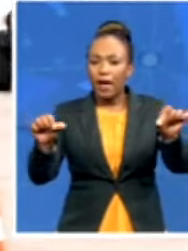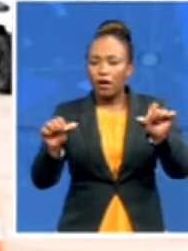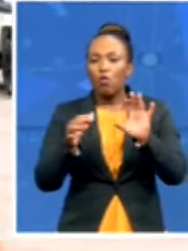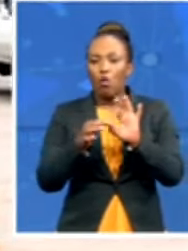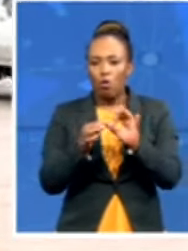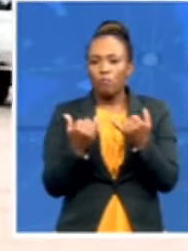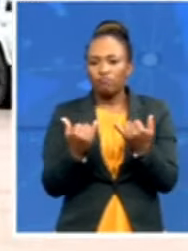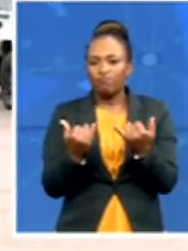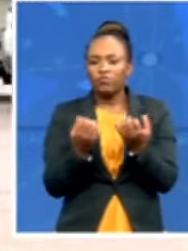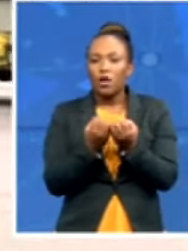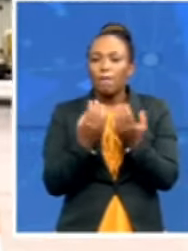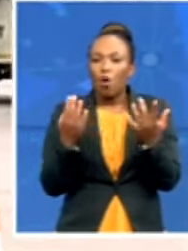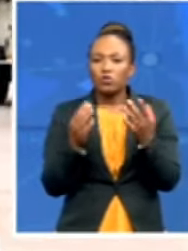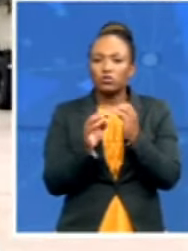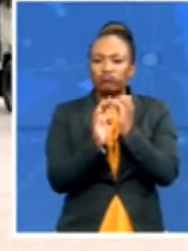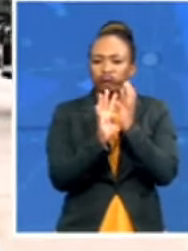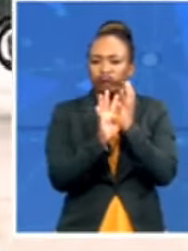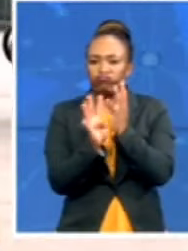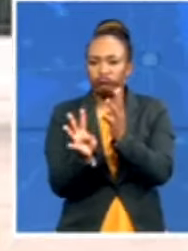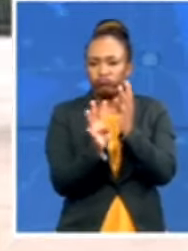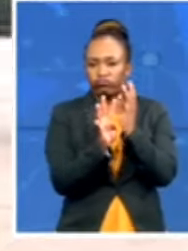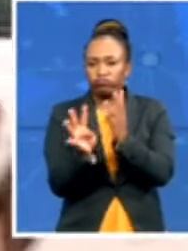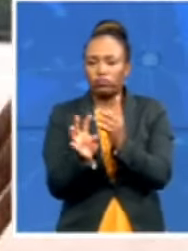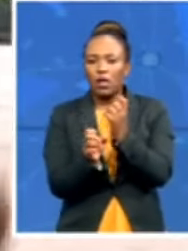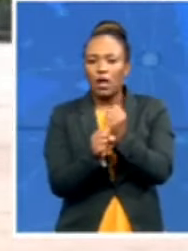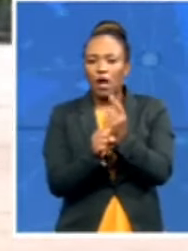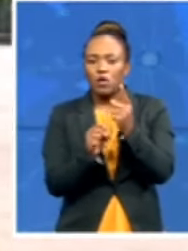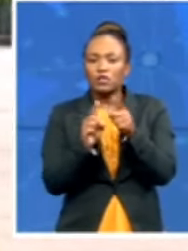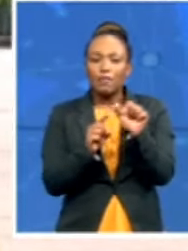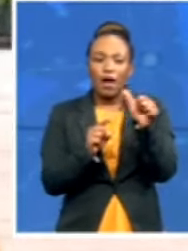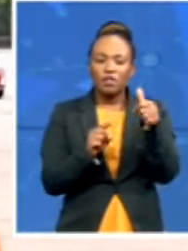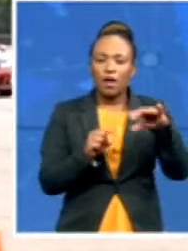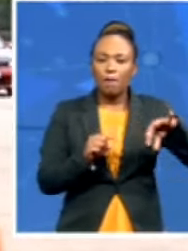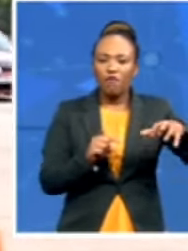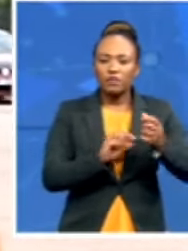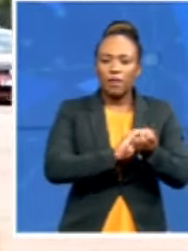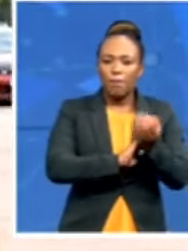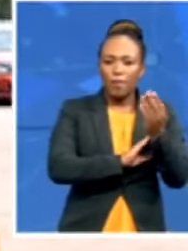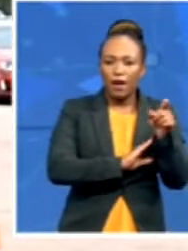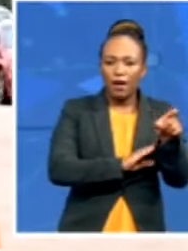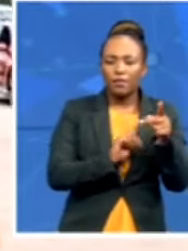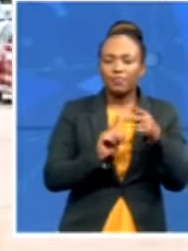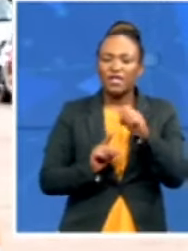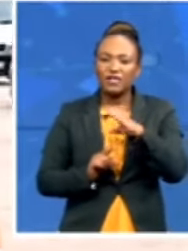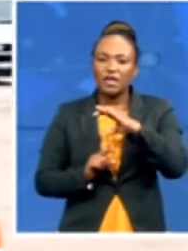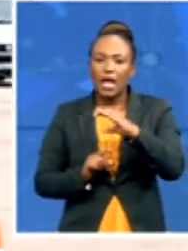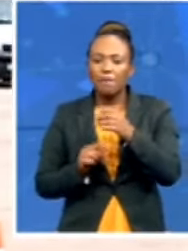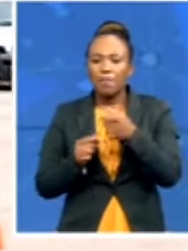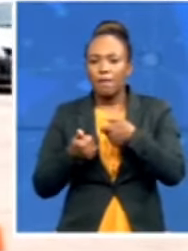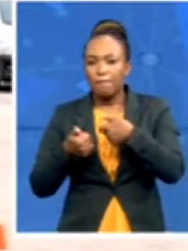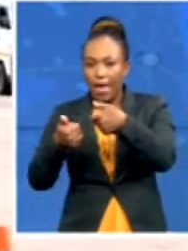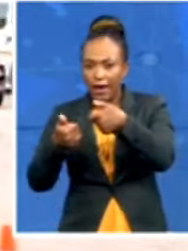other provinces nearby, such as Mpumalanga, as well as the Eastern Cape. But this is the main route here, because we know